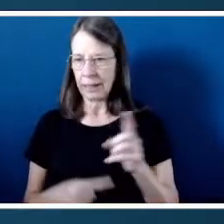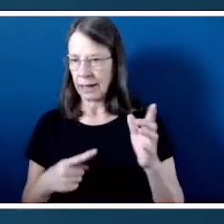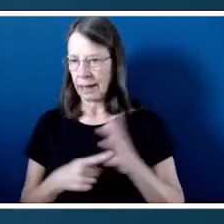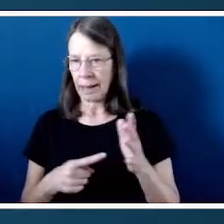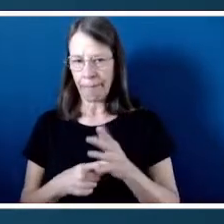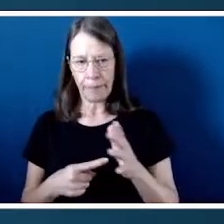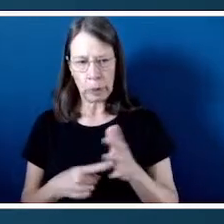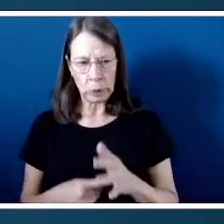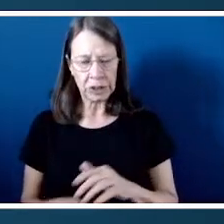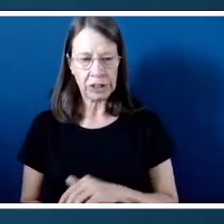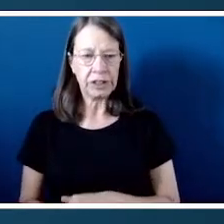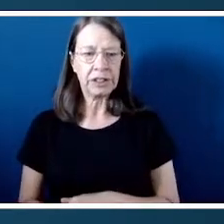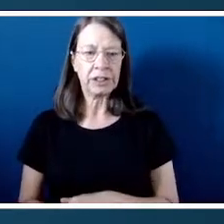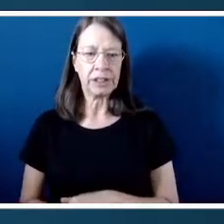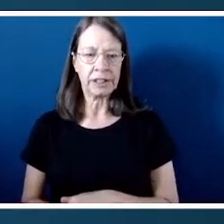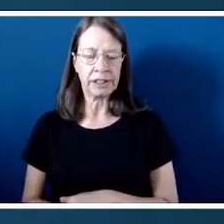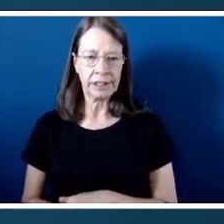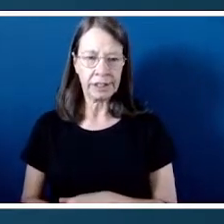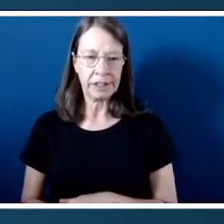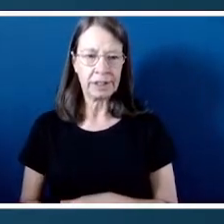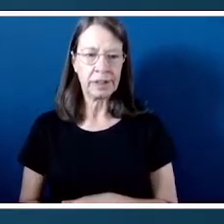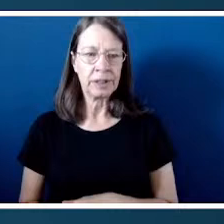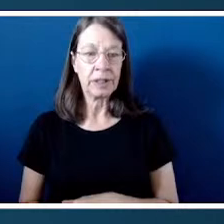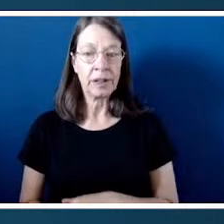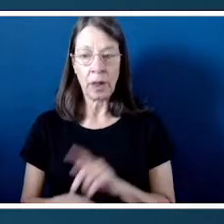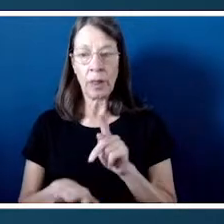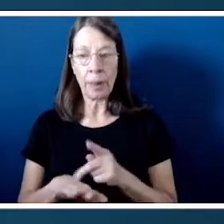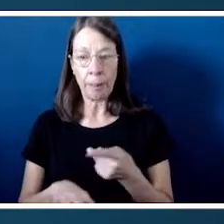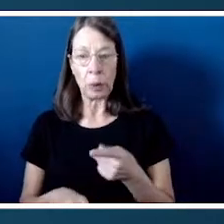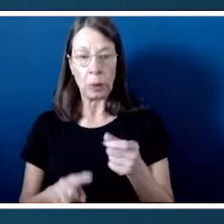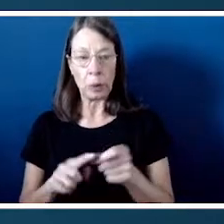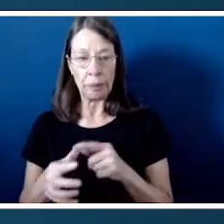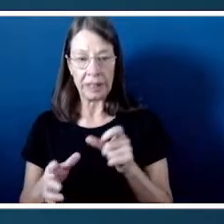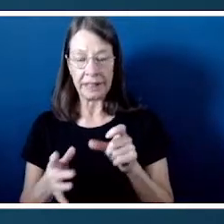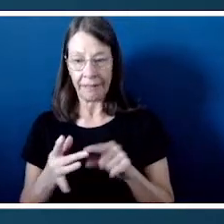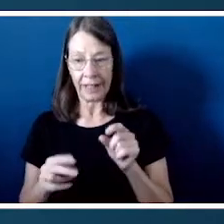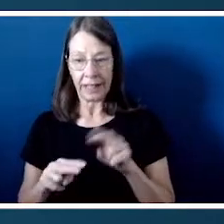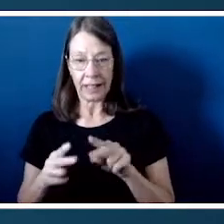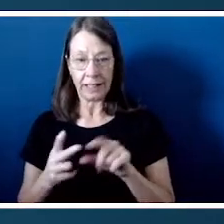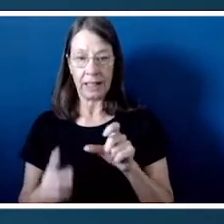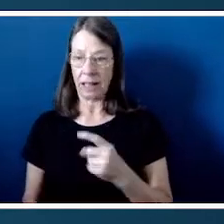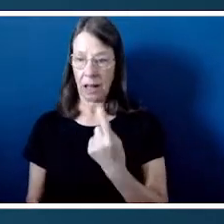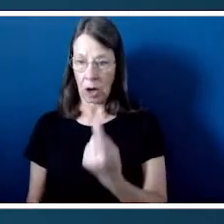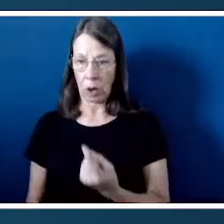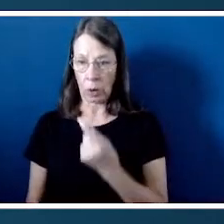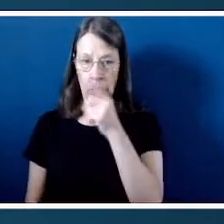will alone shape, and it alone will frame its own